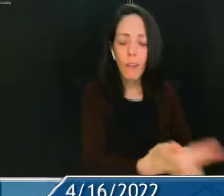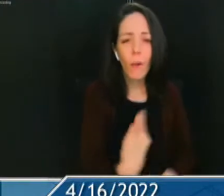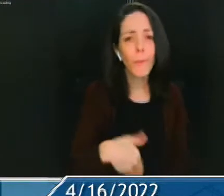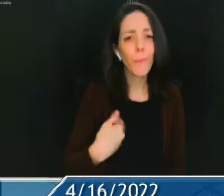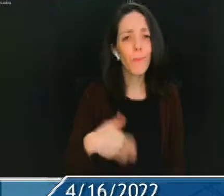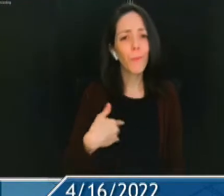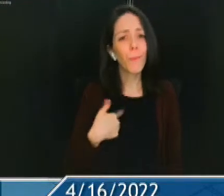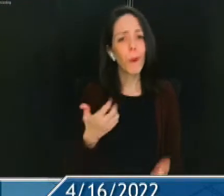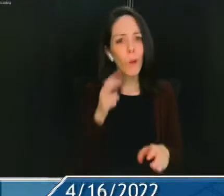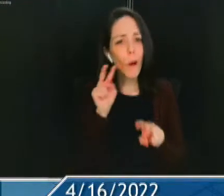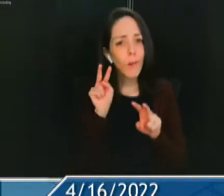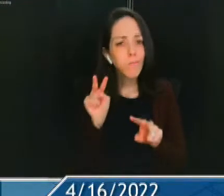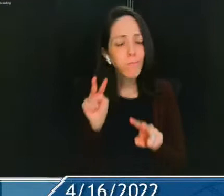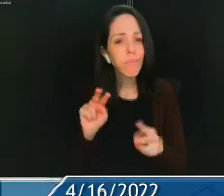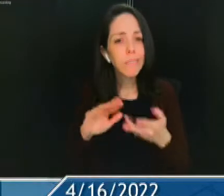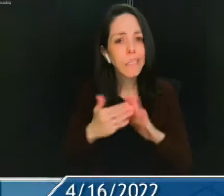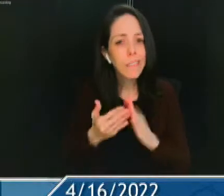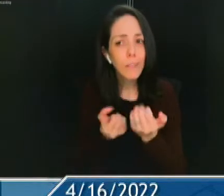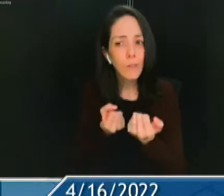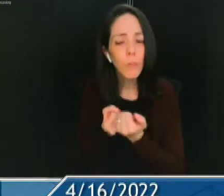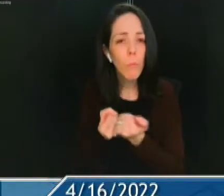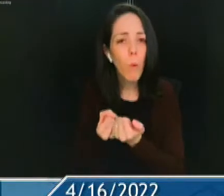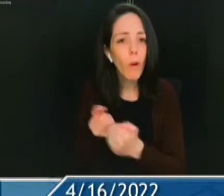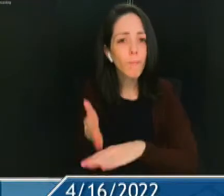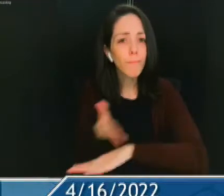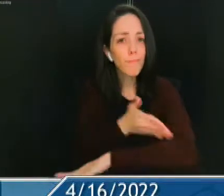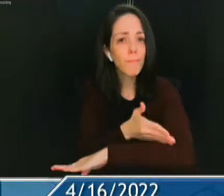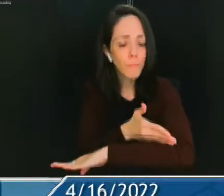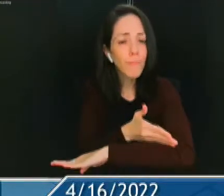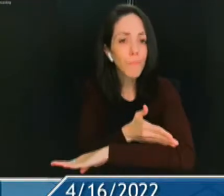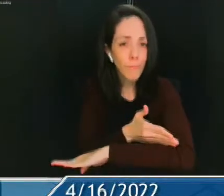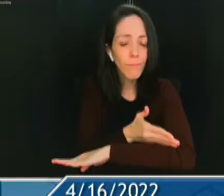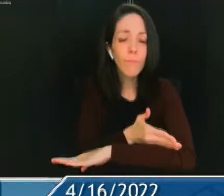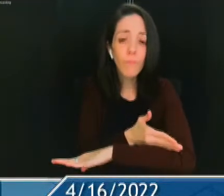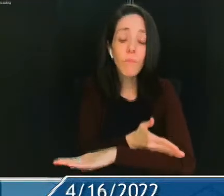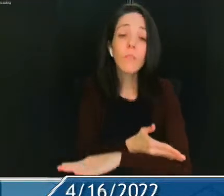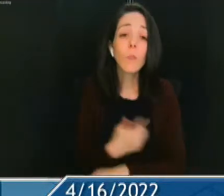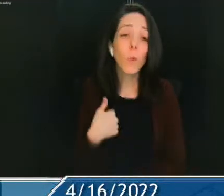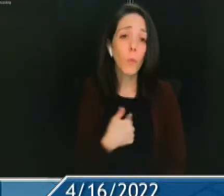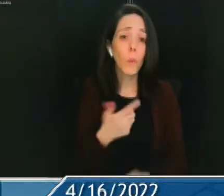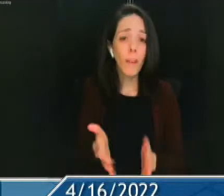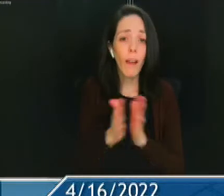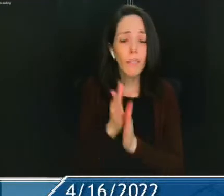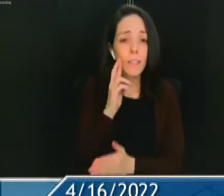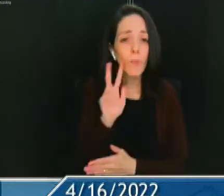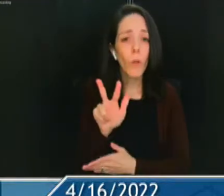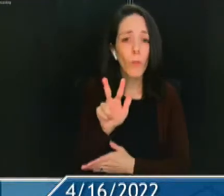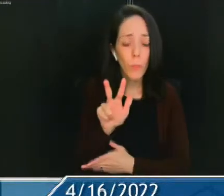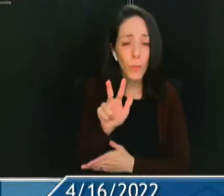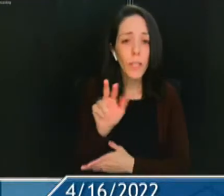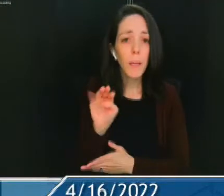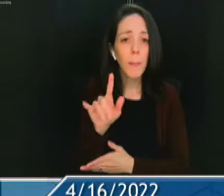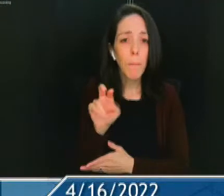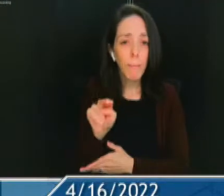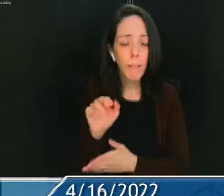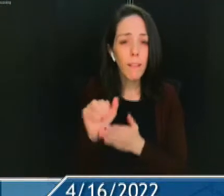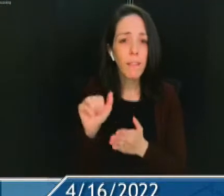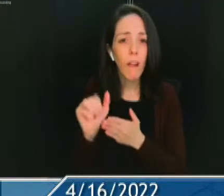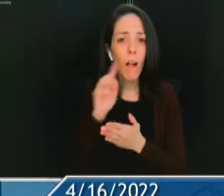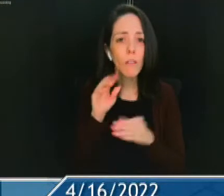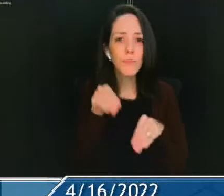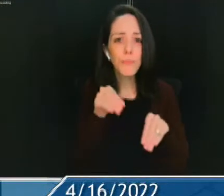trend. Portland Parks and Recreation is requesting $3 million to plant 6,000 new trees over 2 years in East